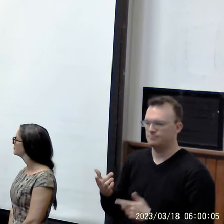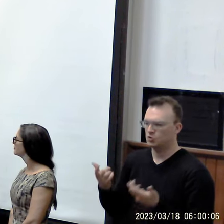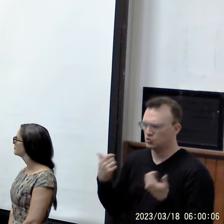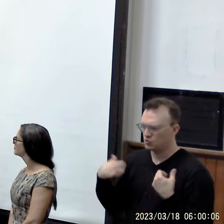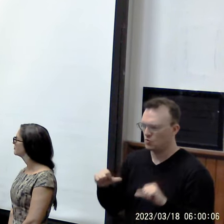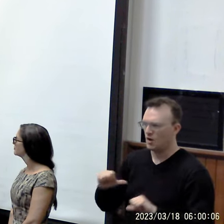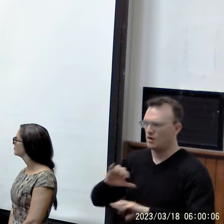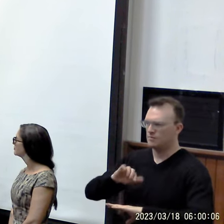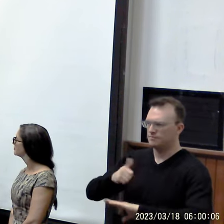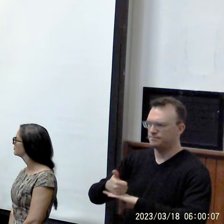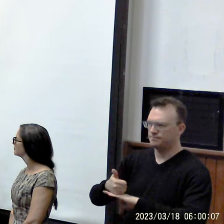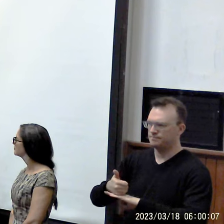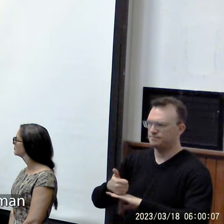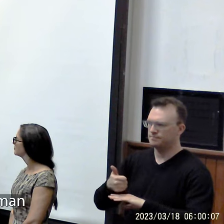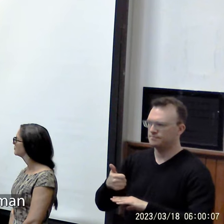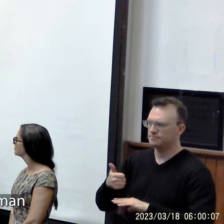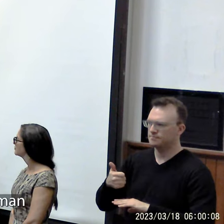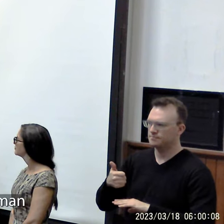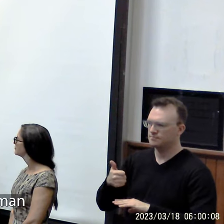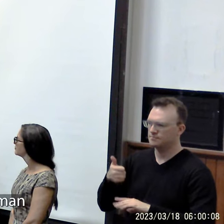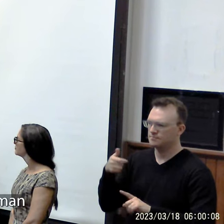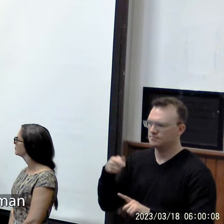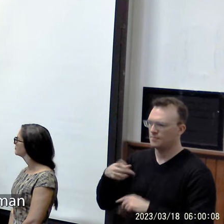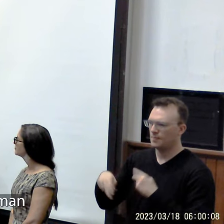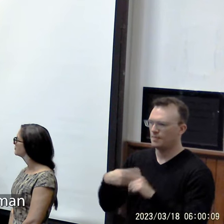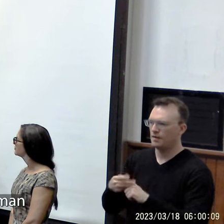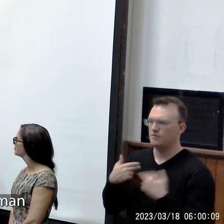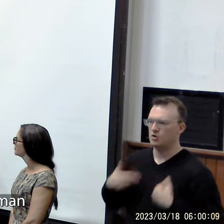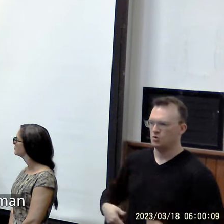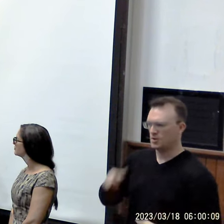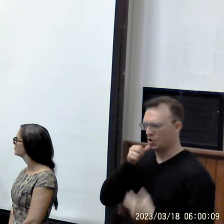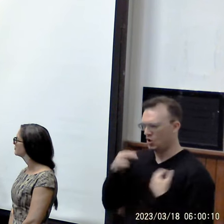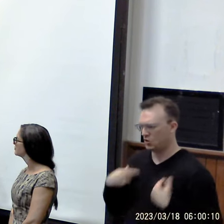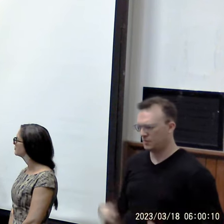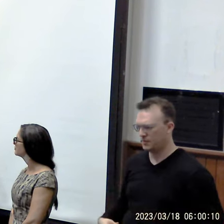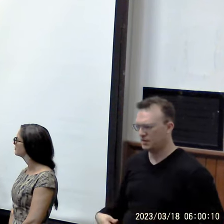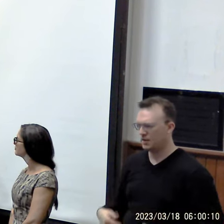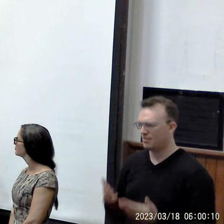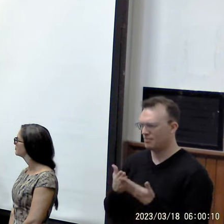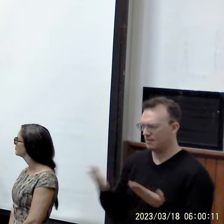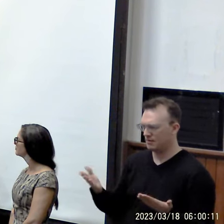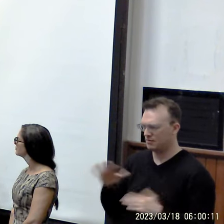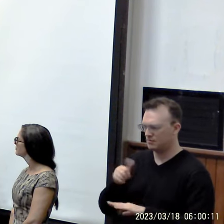trying to create this kind of human, non-human thing.